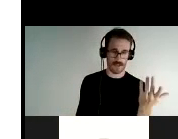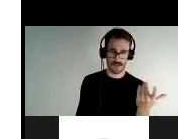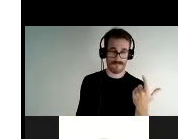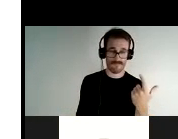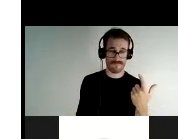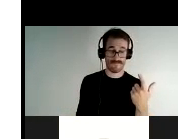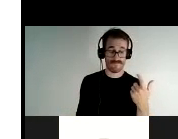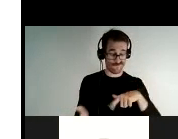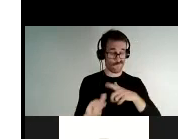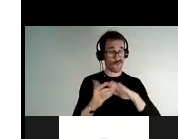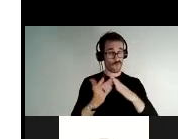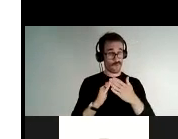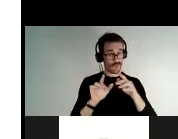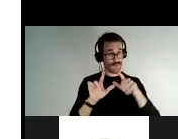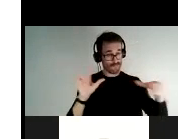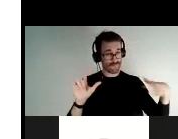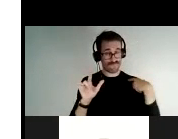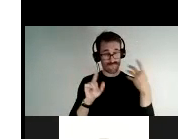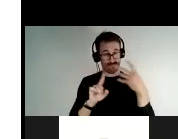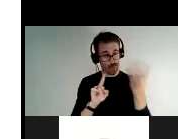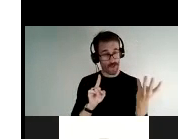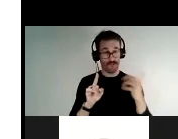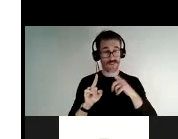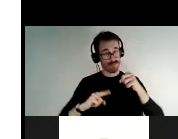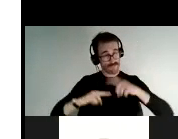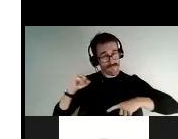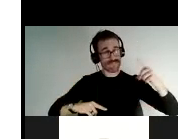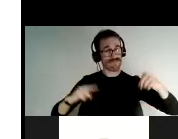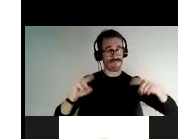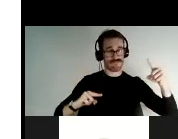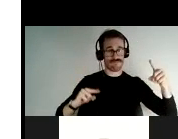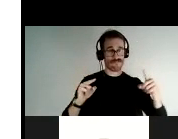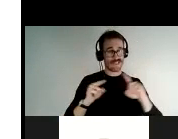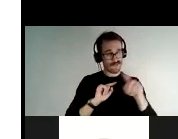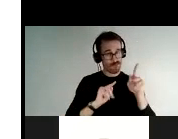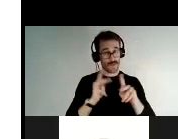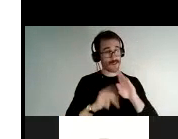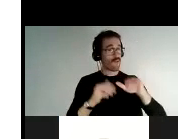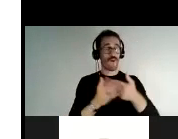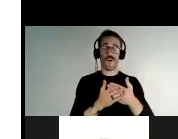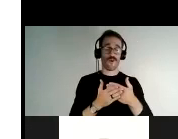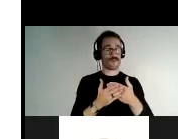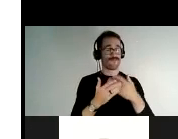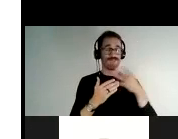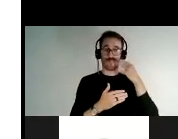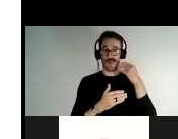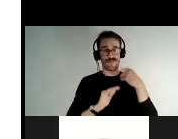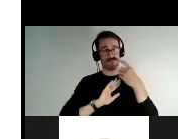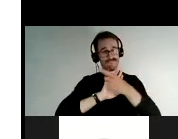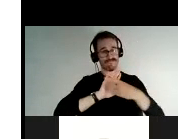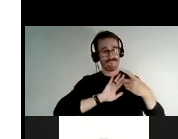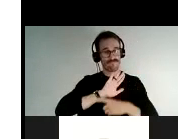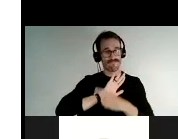this community that is so diverse and so and we've all experienced level of discrimination, why haven't we